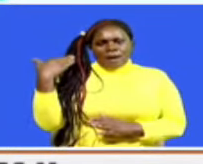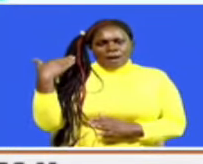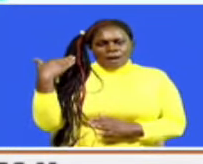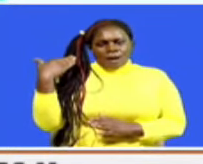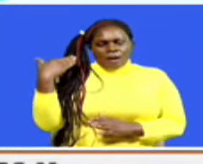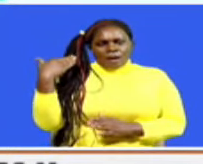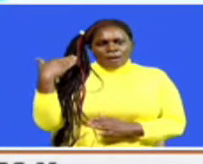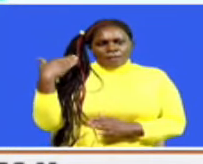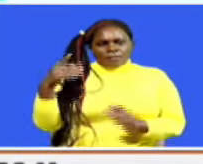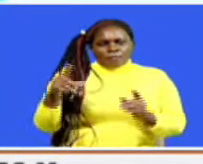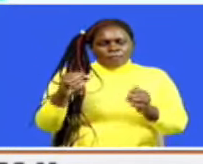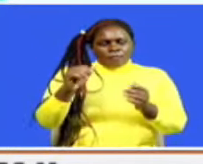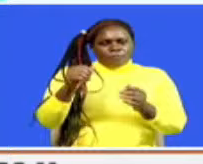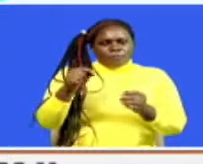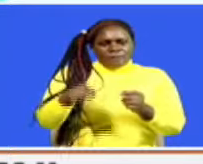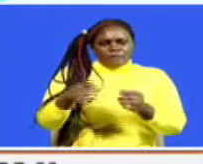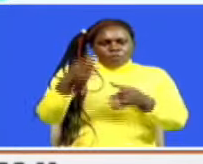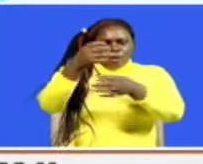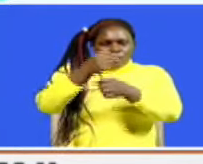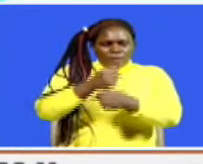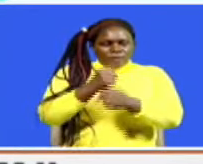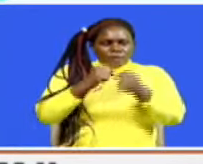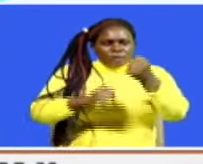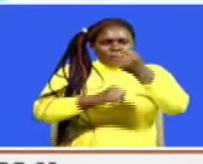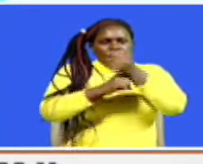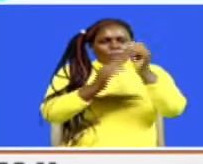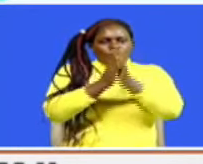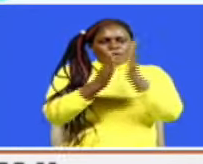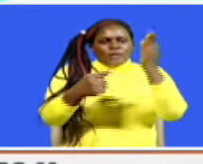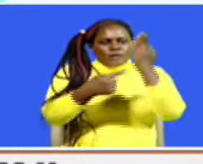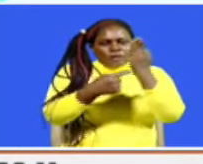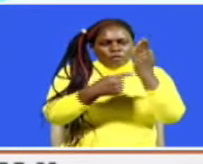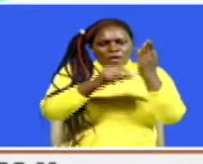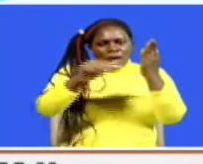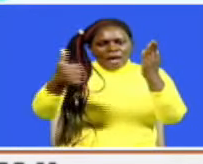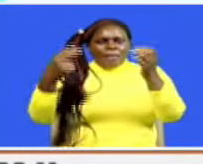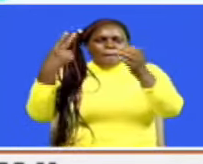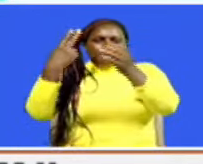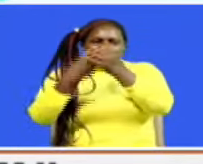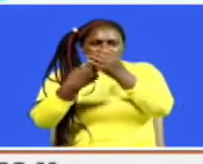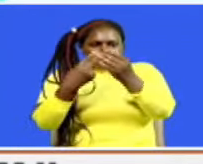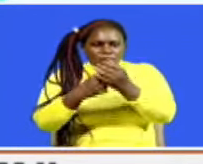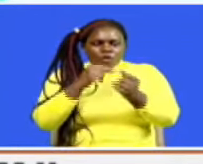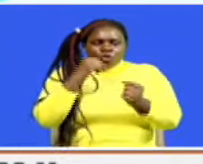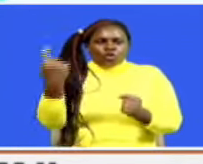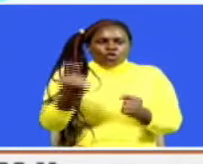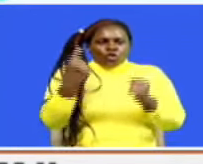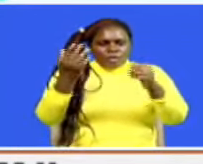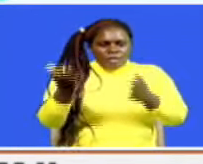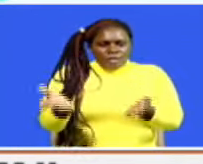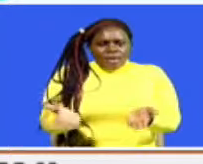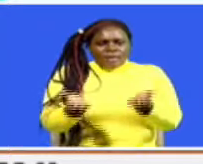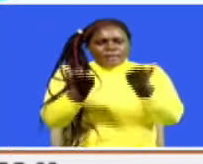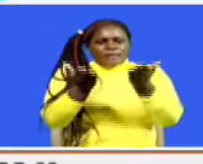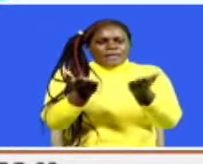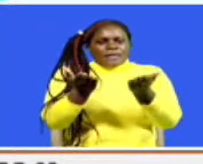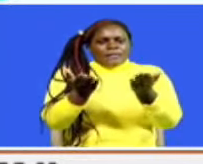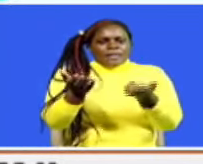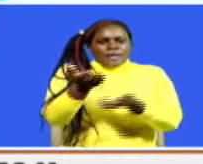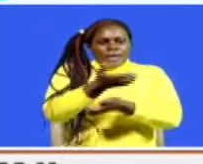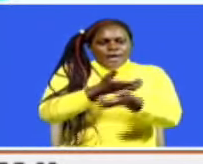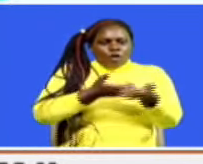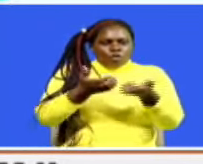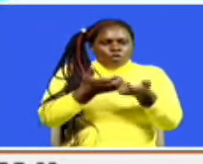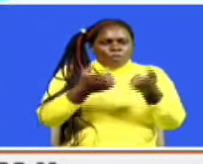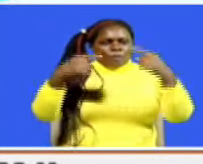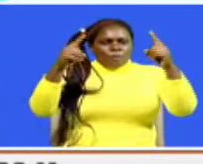the value chain, micro retailers, with the support of TechnoServe and other partners, will not only enhance their own economic